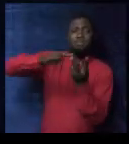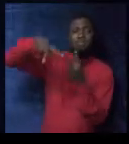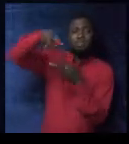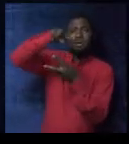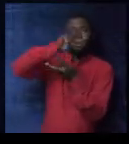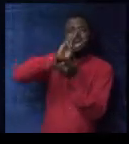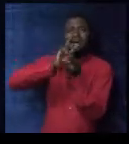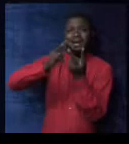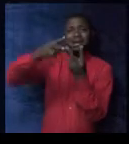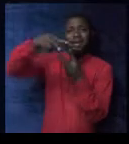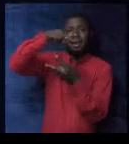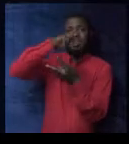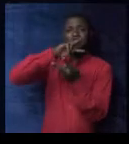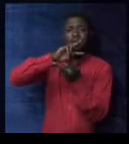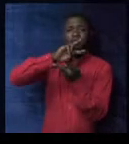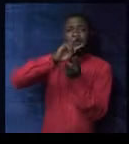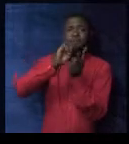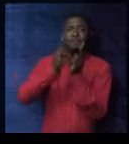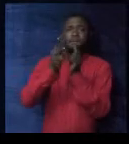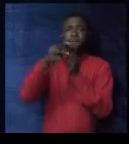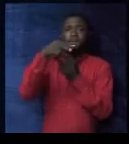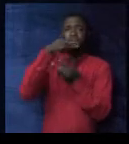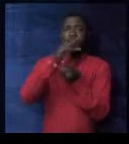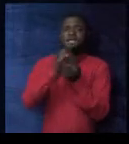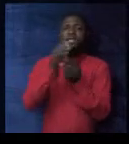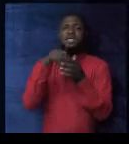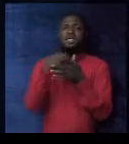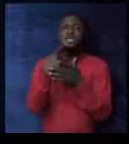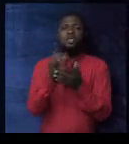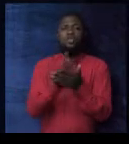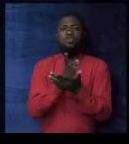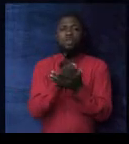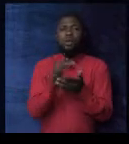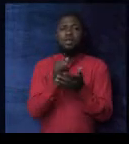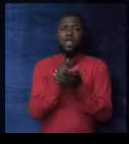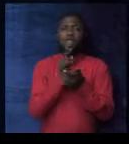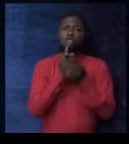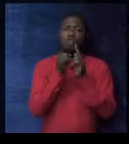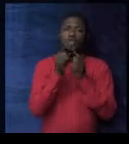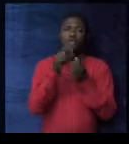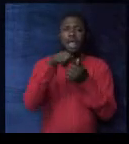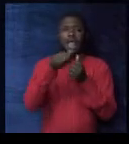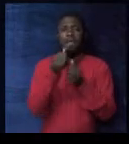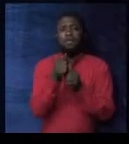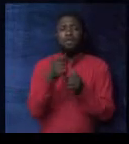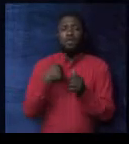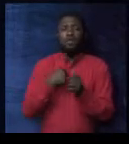planet. The planet now, you know, in the song we talked about,